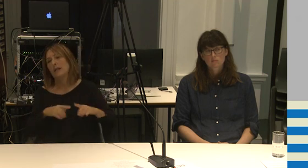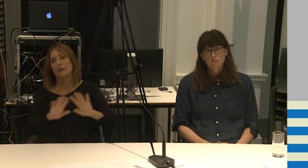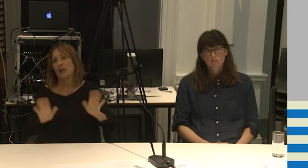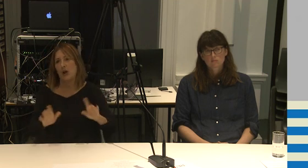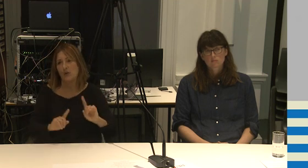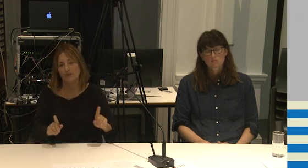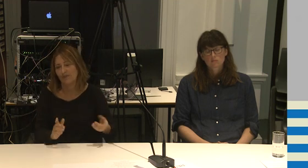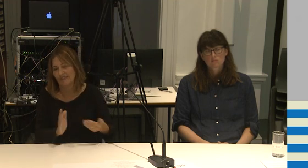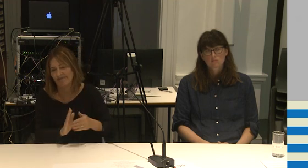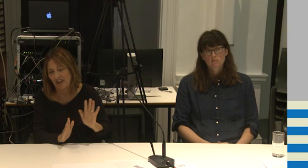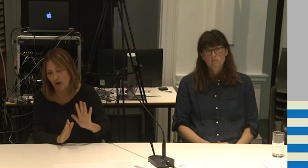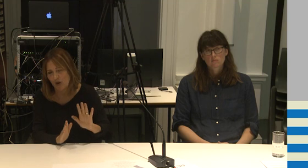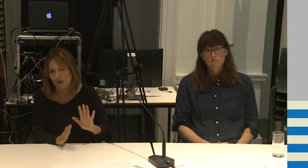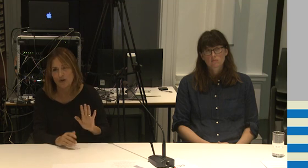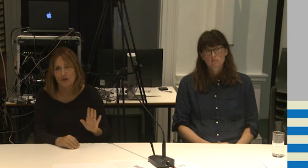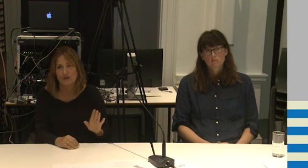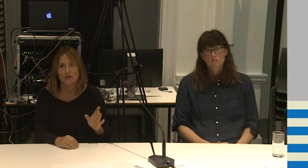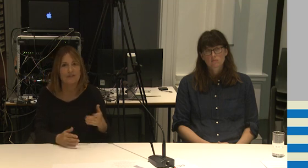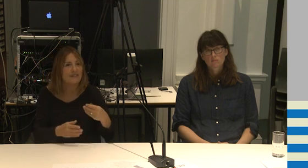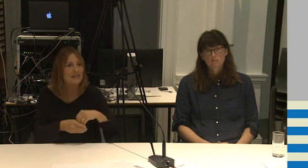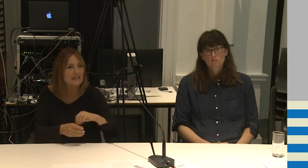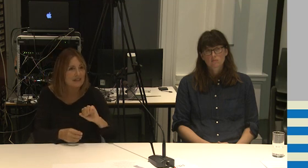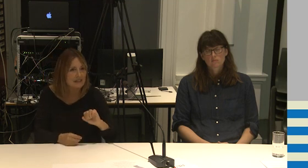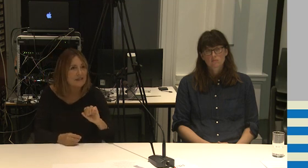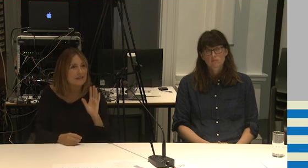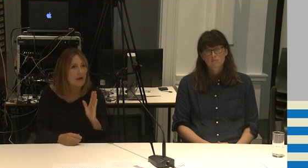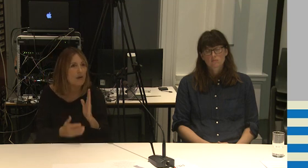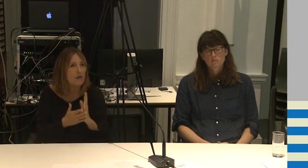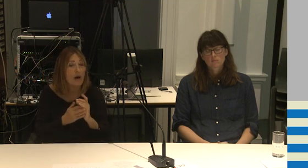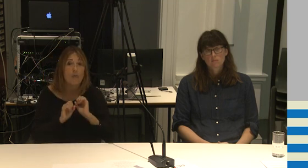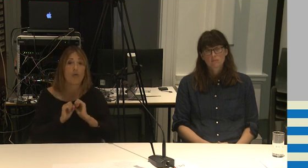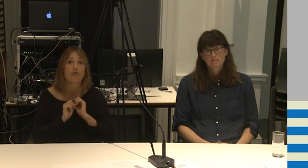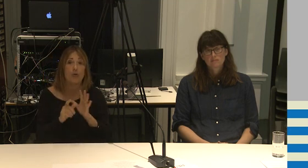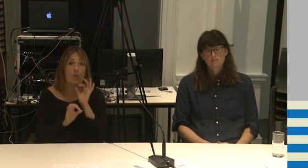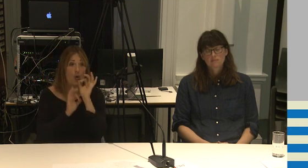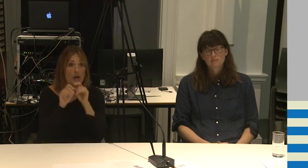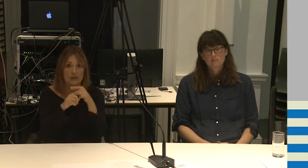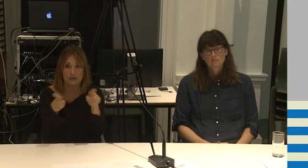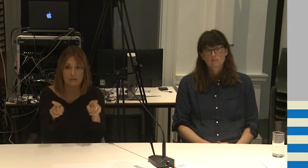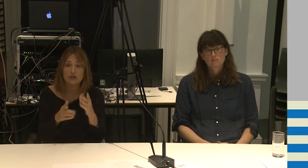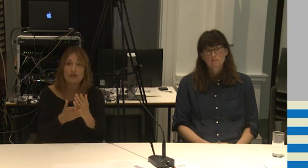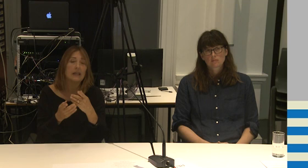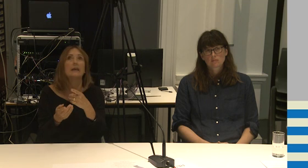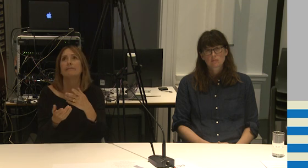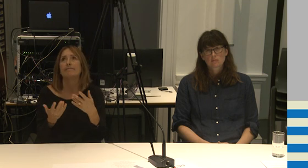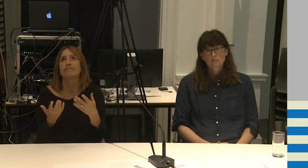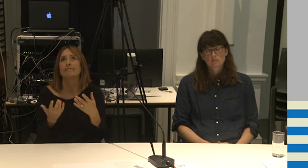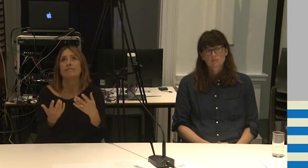little bit of additional support that he requires. So I think the question I want to throw out to you guys pretty much is around